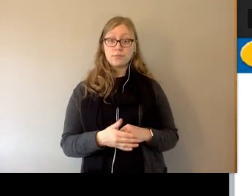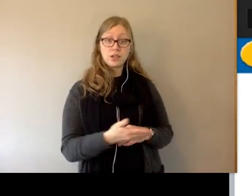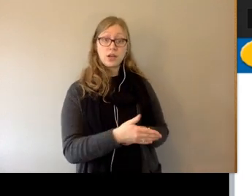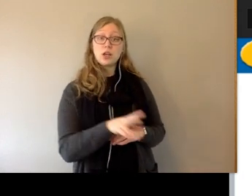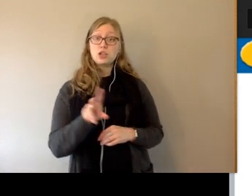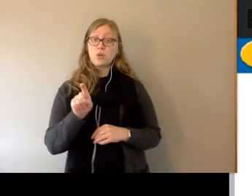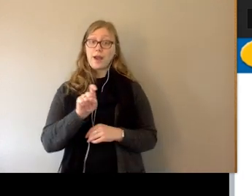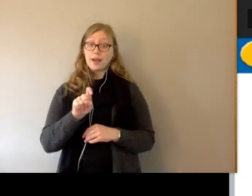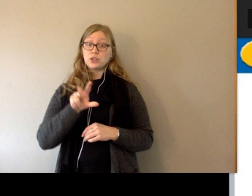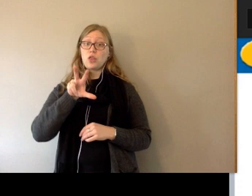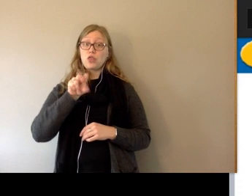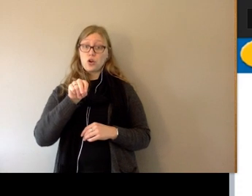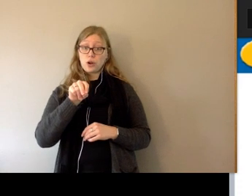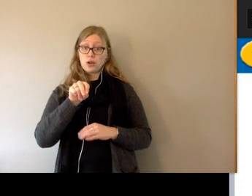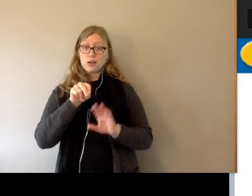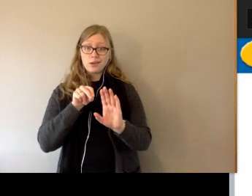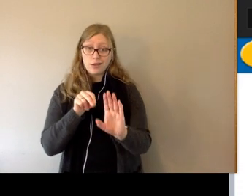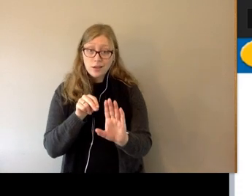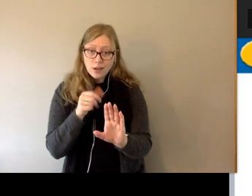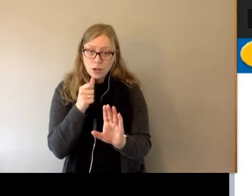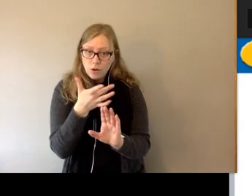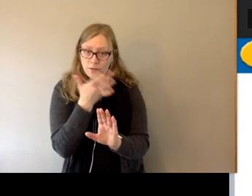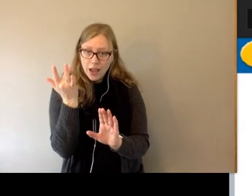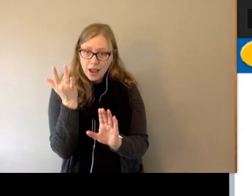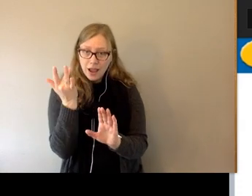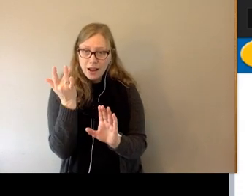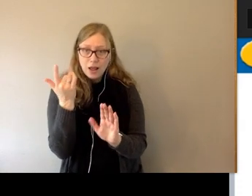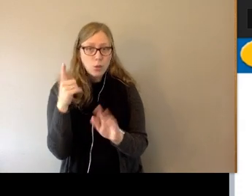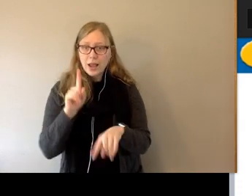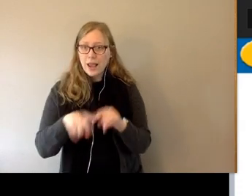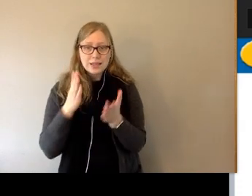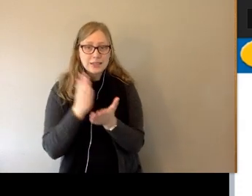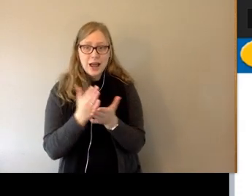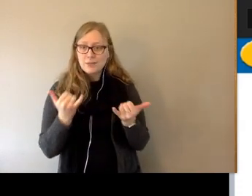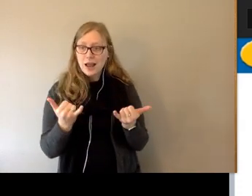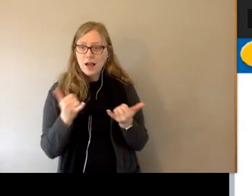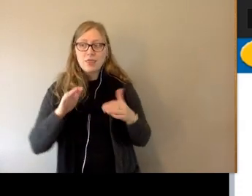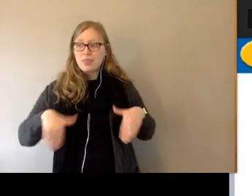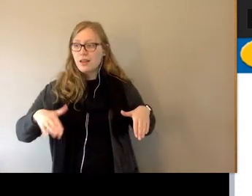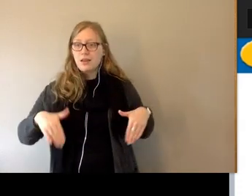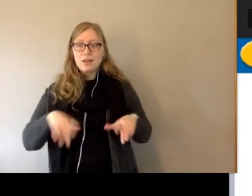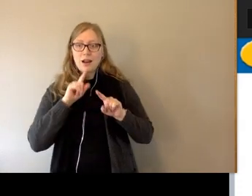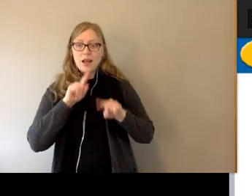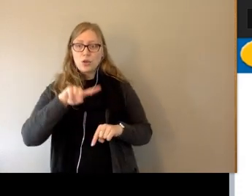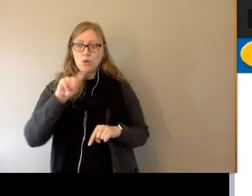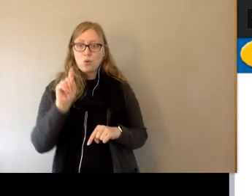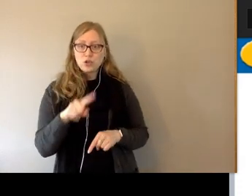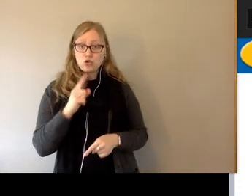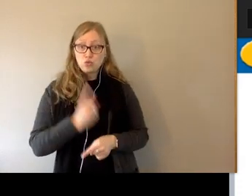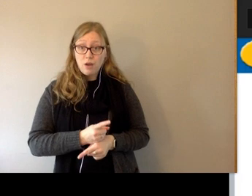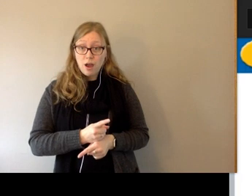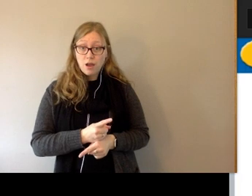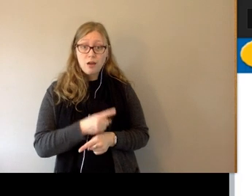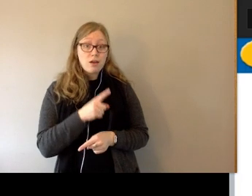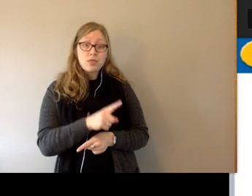30. And don't forget, I don't want to stop now because that really wasn't the question, right? They didn't say what is x. They